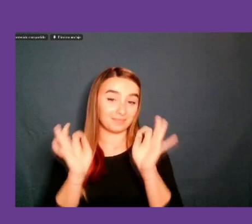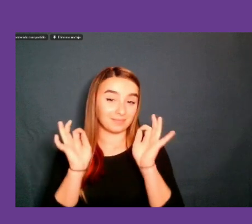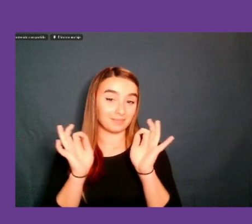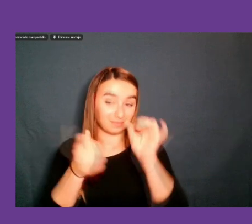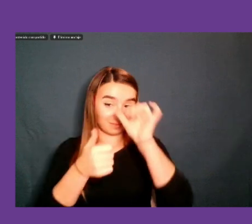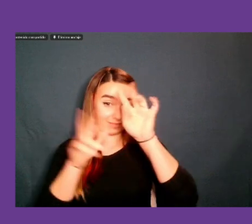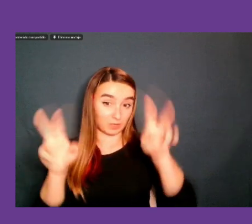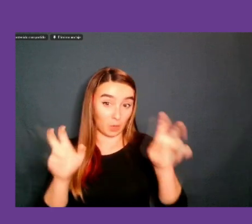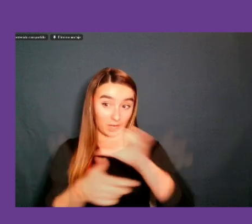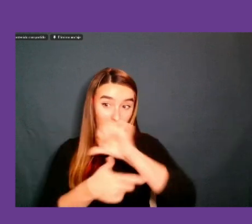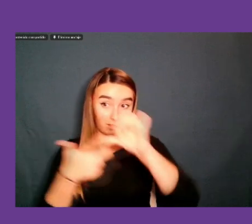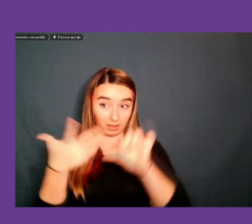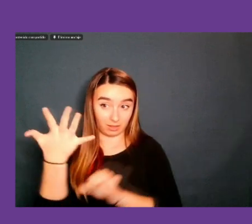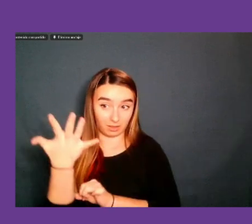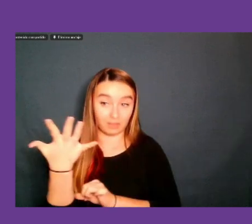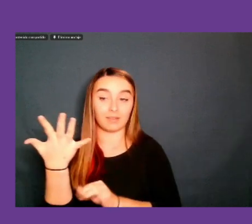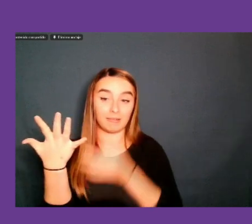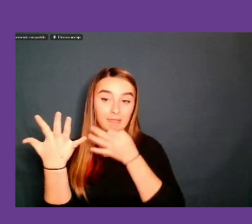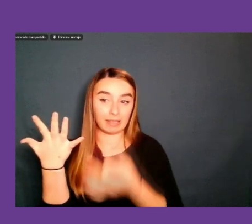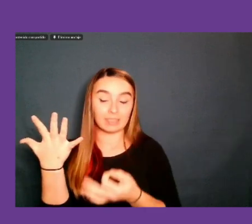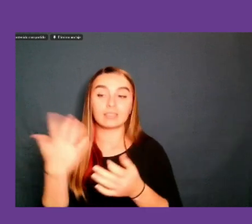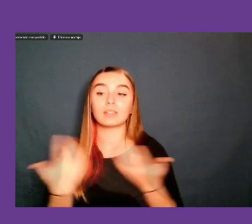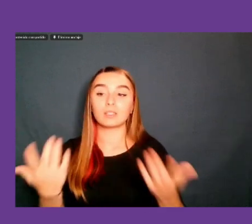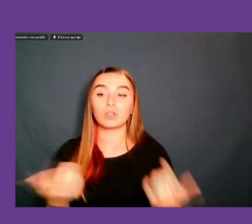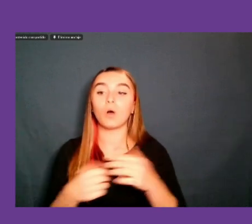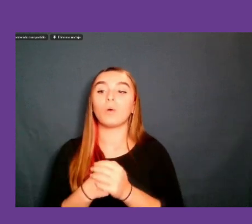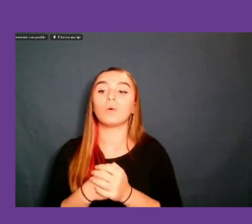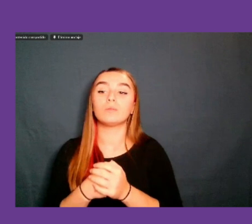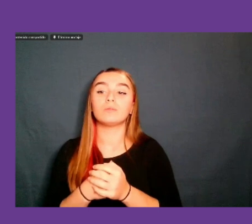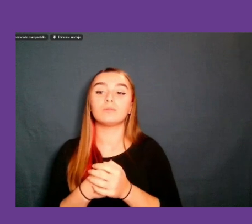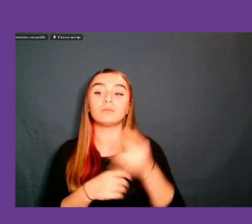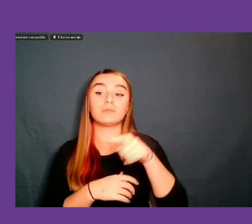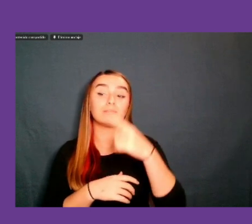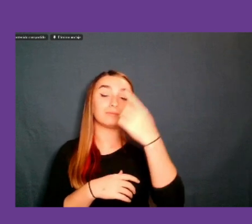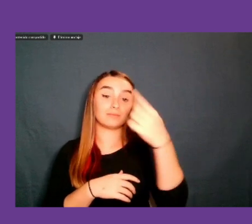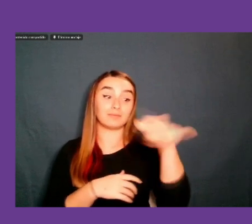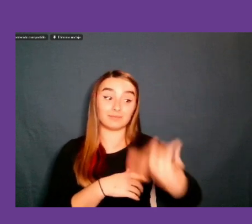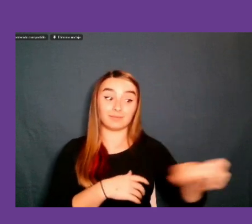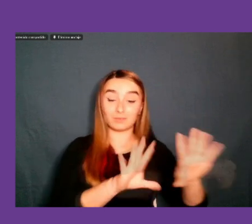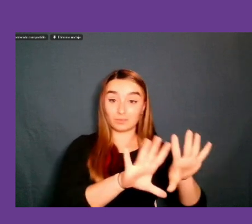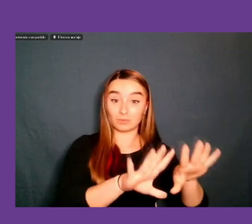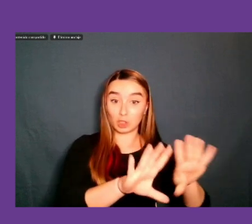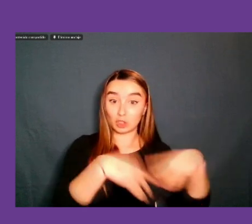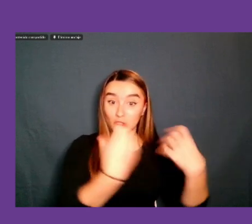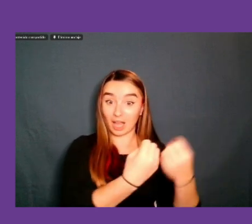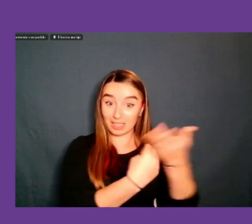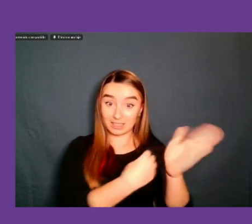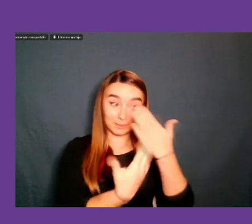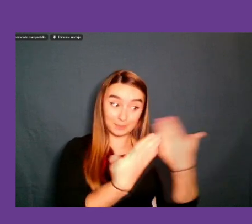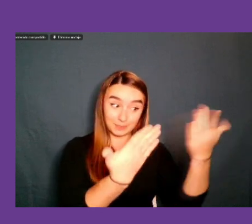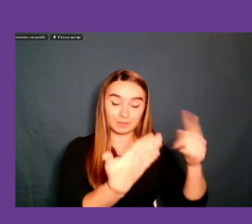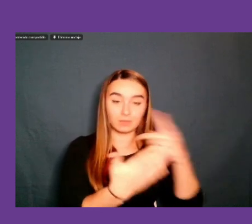that Alejandro made. Civil society representation in standardization is about redressing the